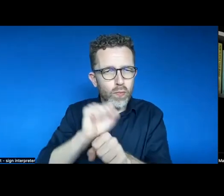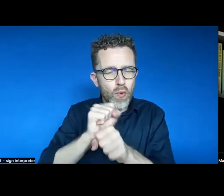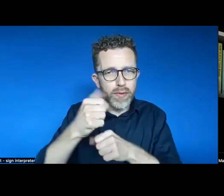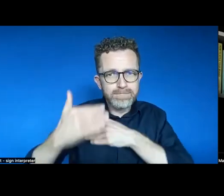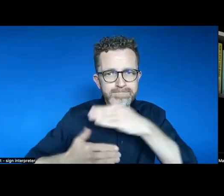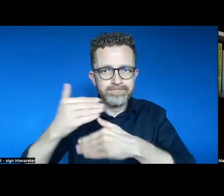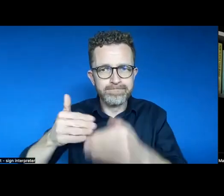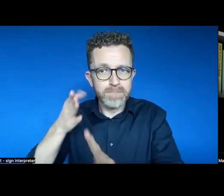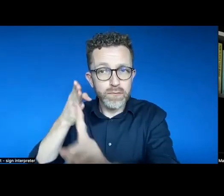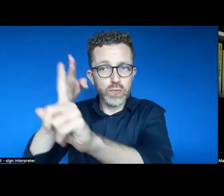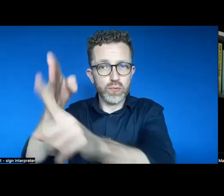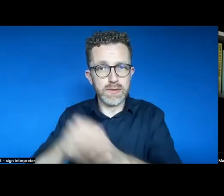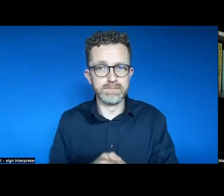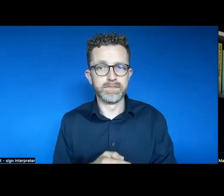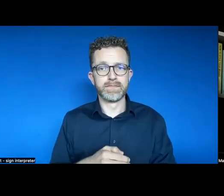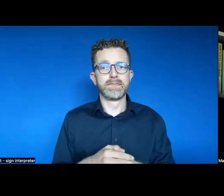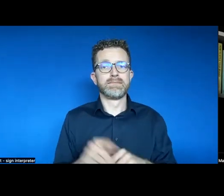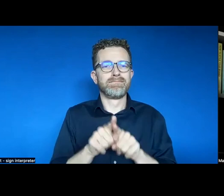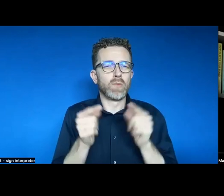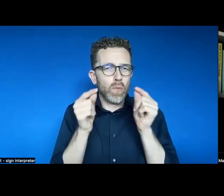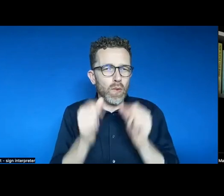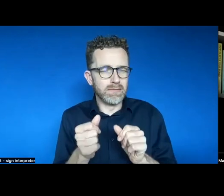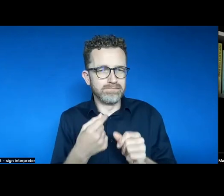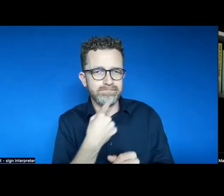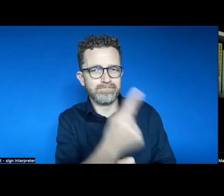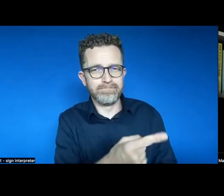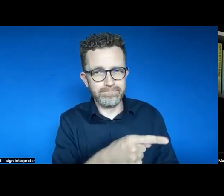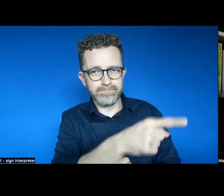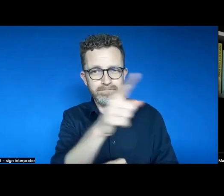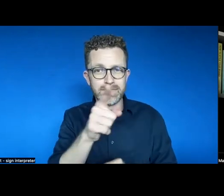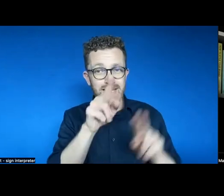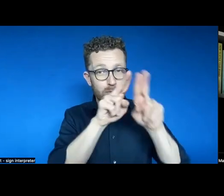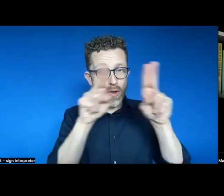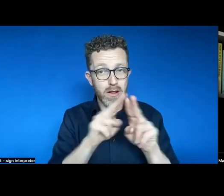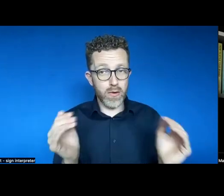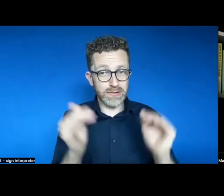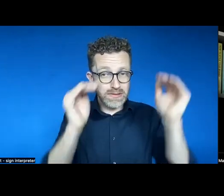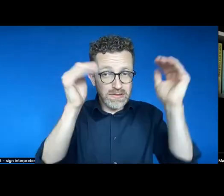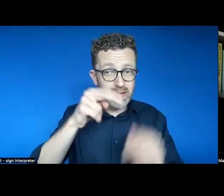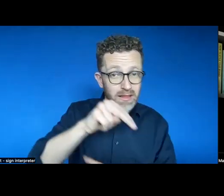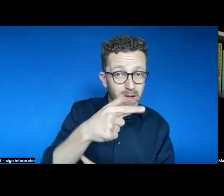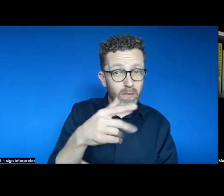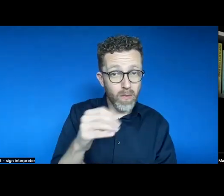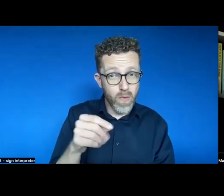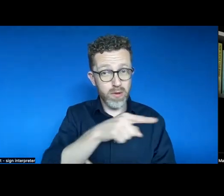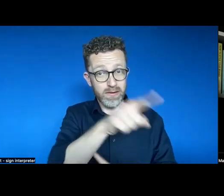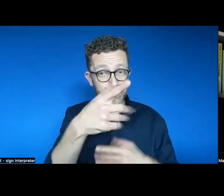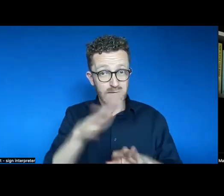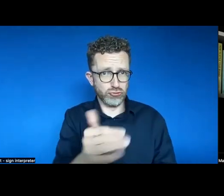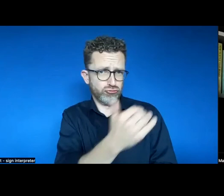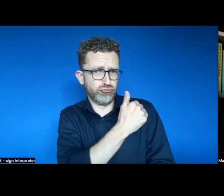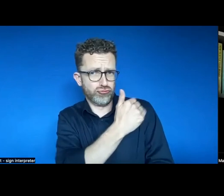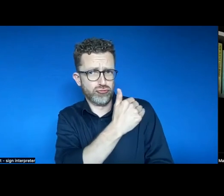say that the concern is at the moment that we will see fragmentation within the response. We need to really focus